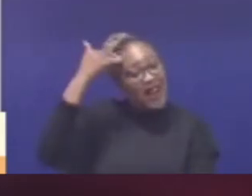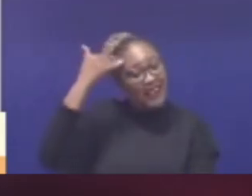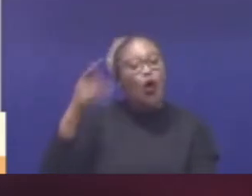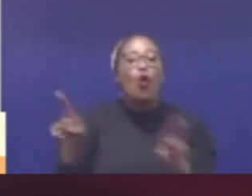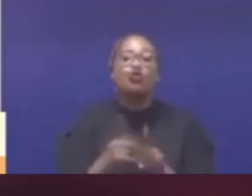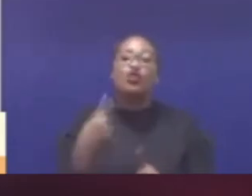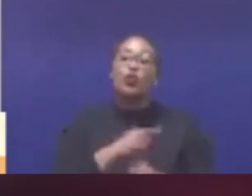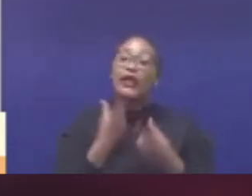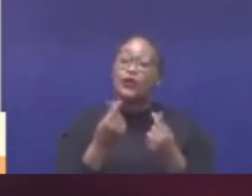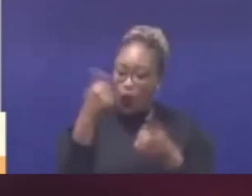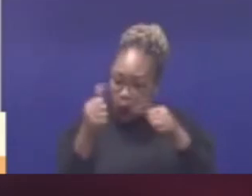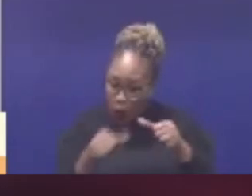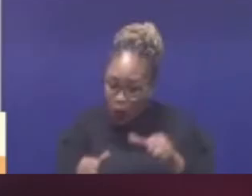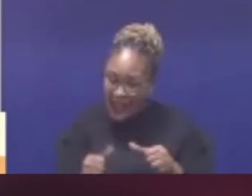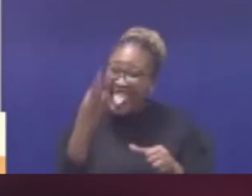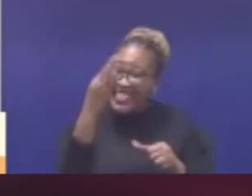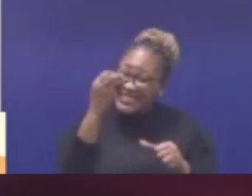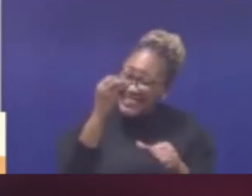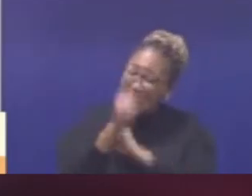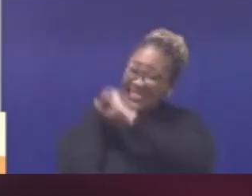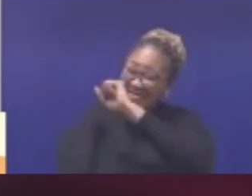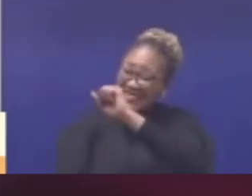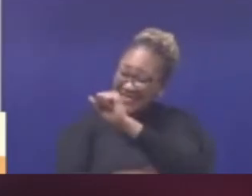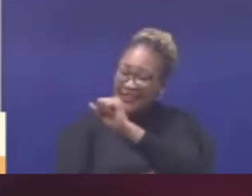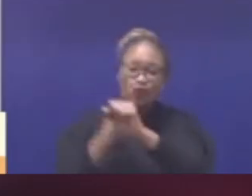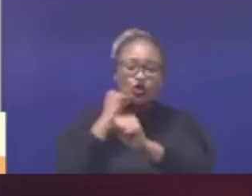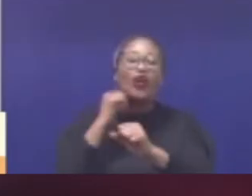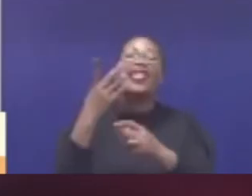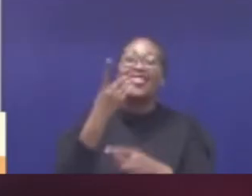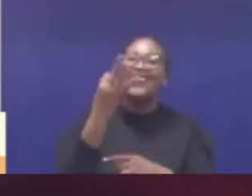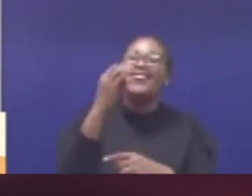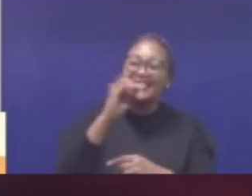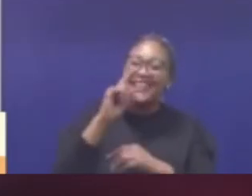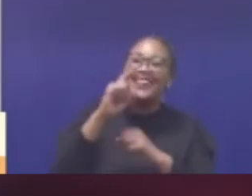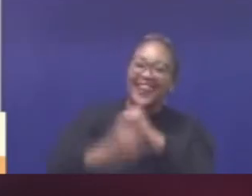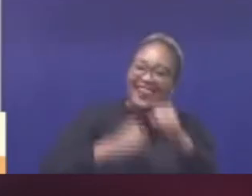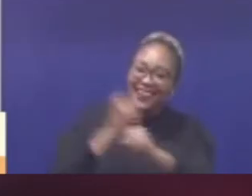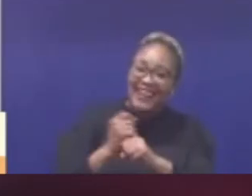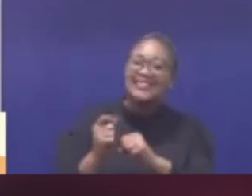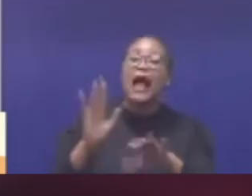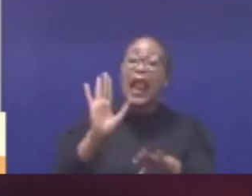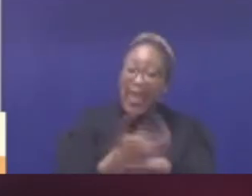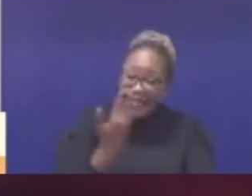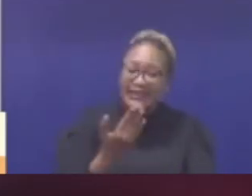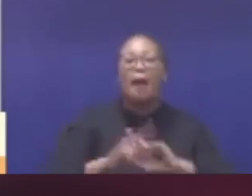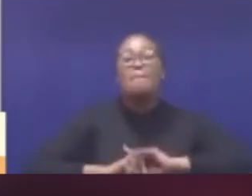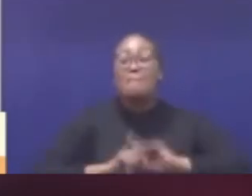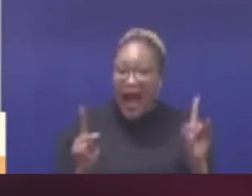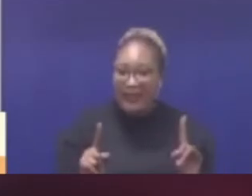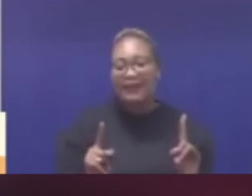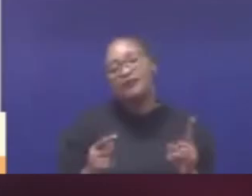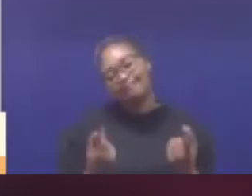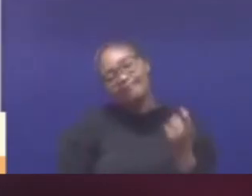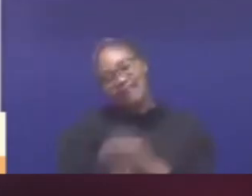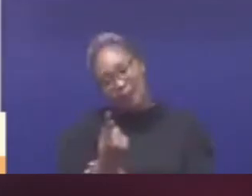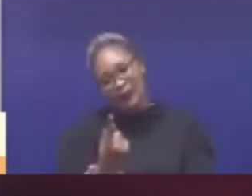years overdue, but it is happening, to ensure resources allocated to, according to quintile are aligned with the